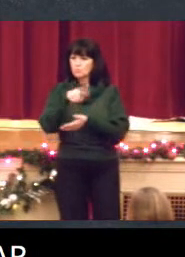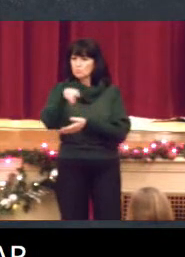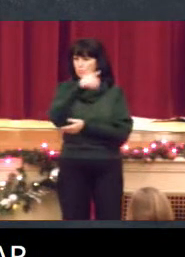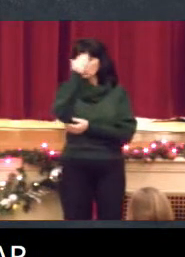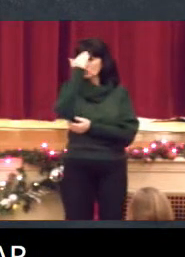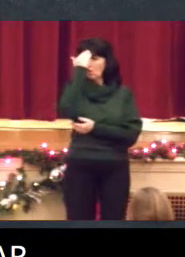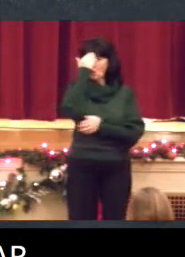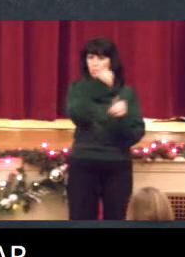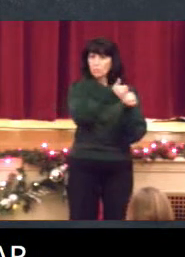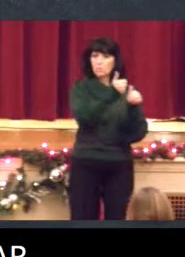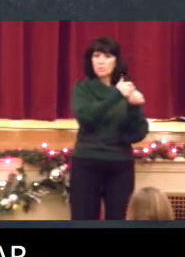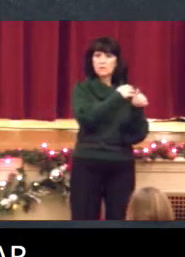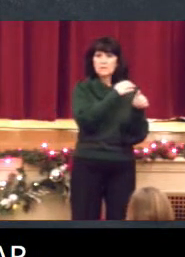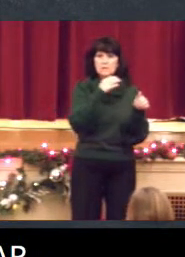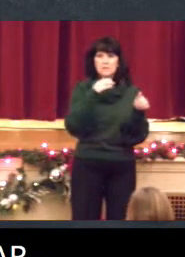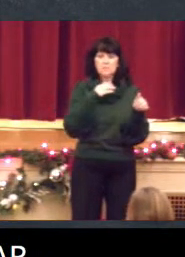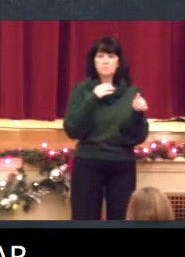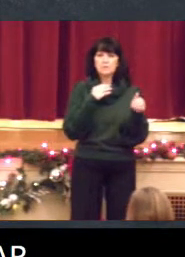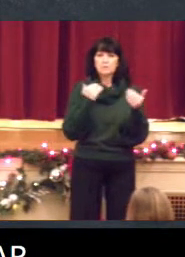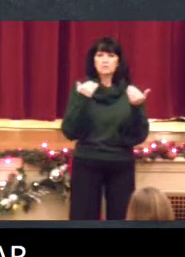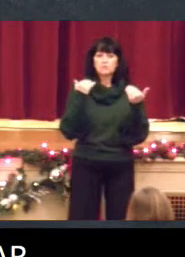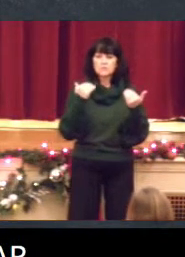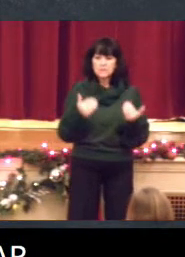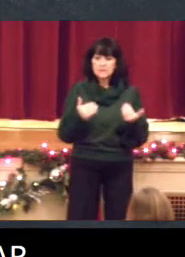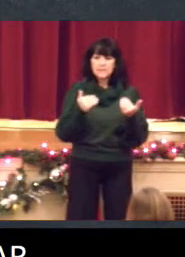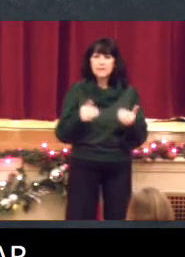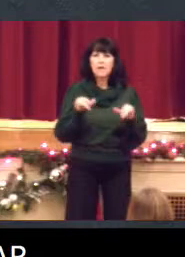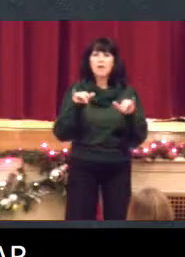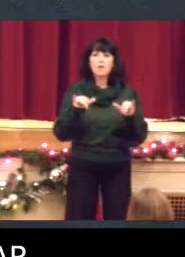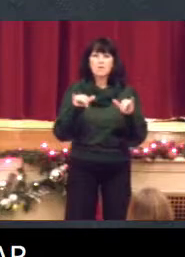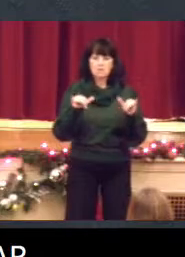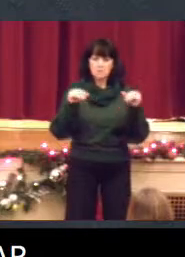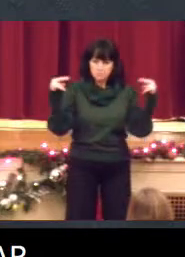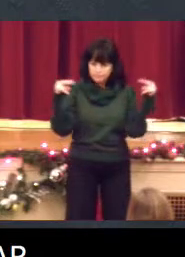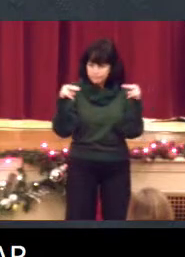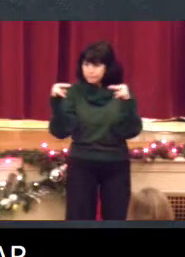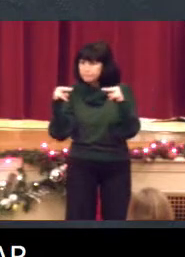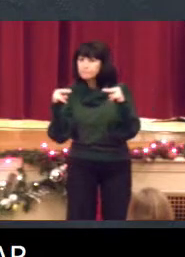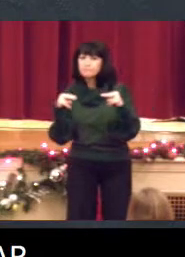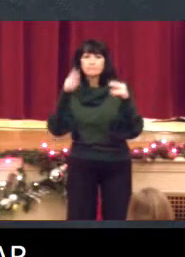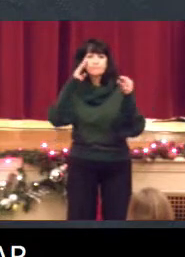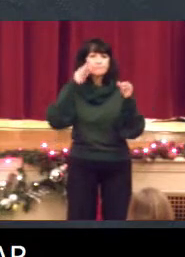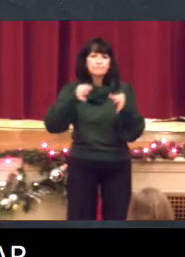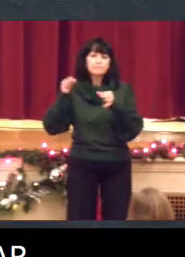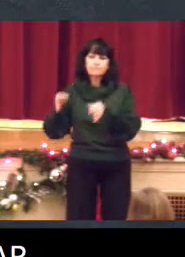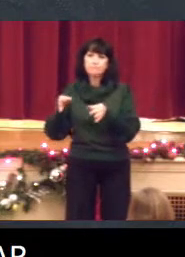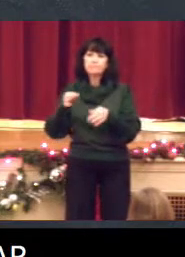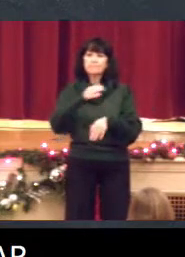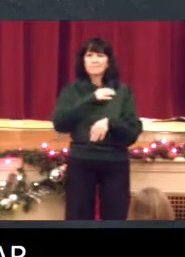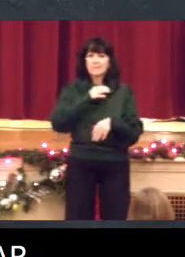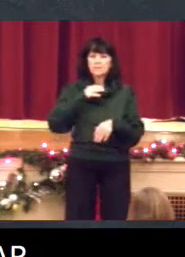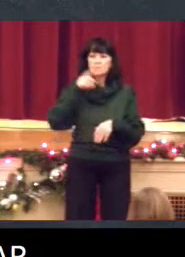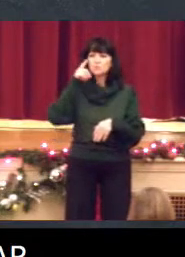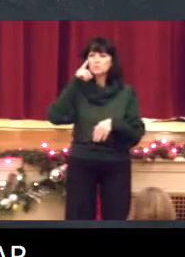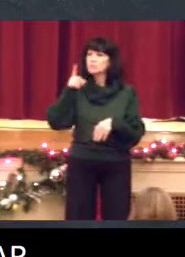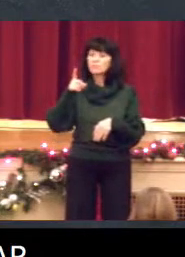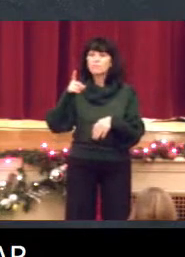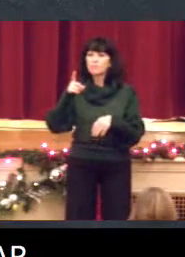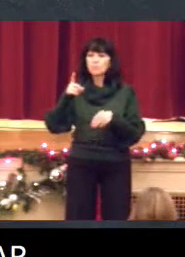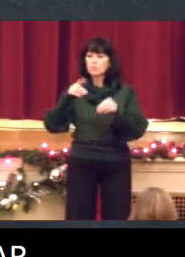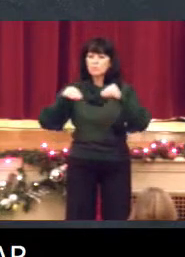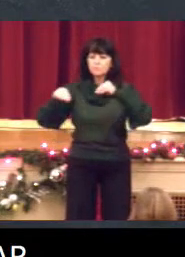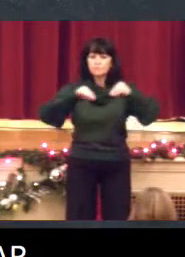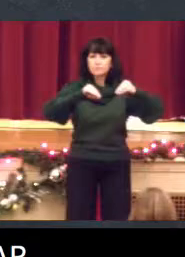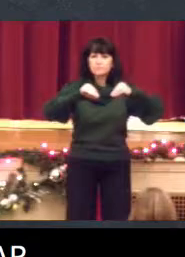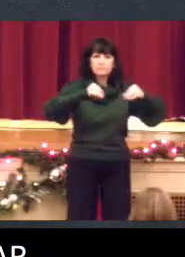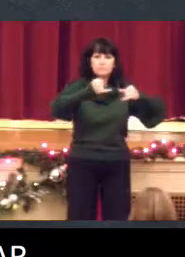broader districting issues and some of the high school issues. We have heard a lot about the high school issue as we've